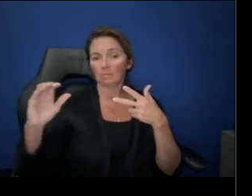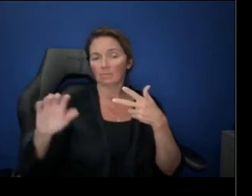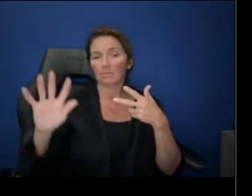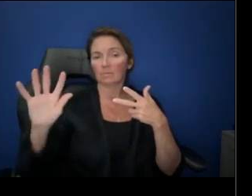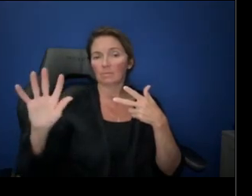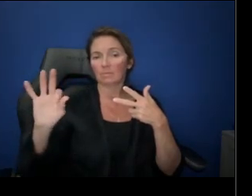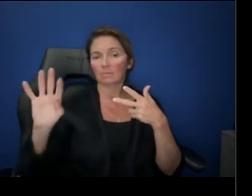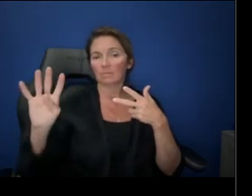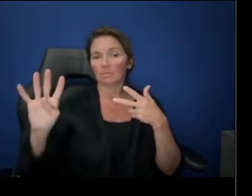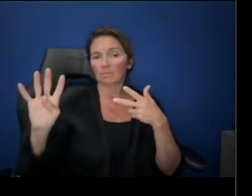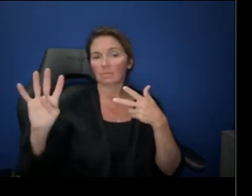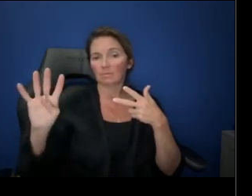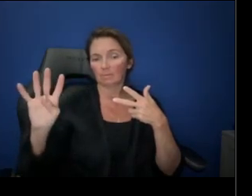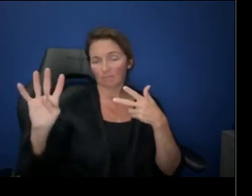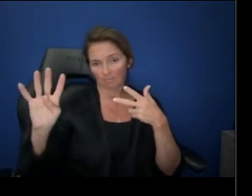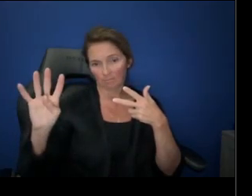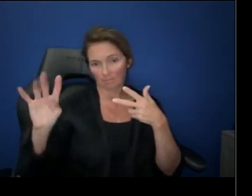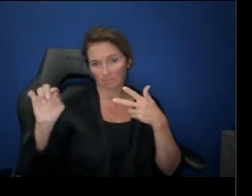ICC